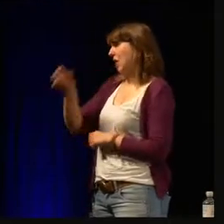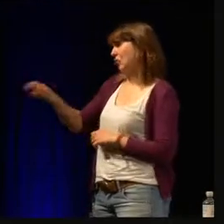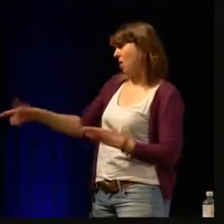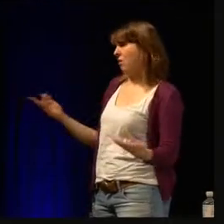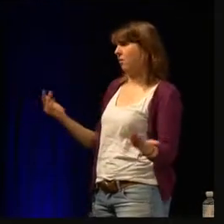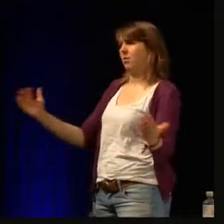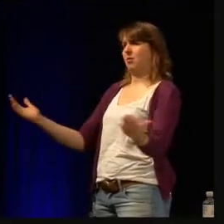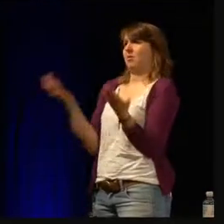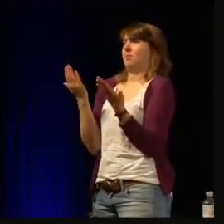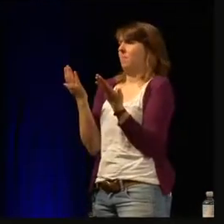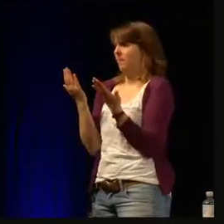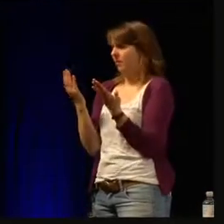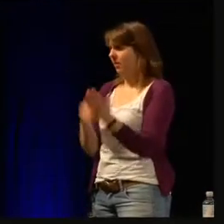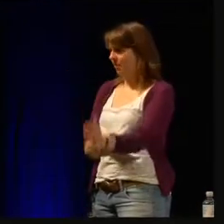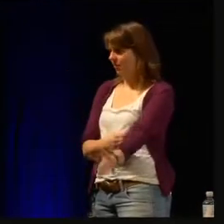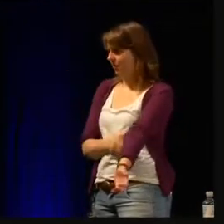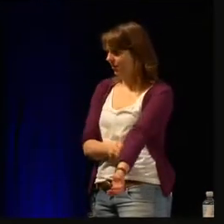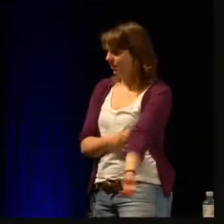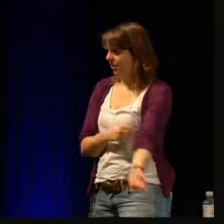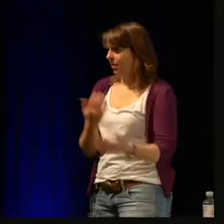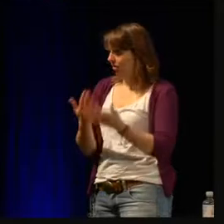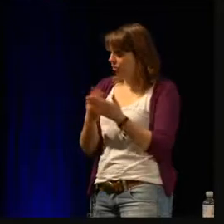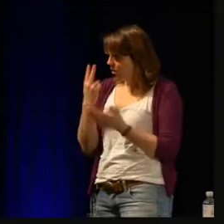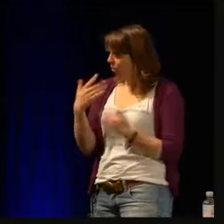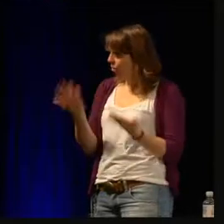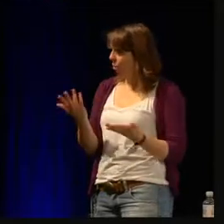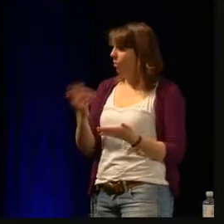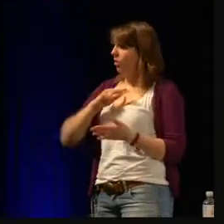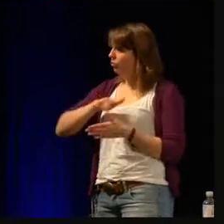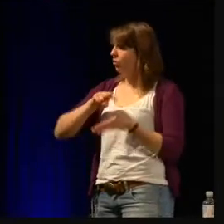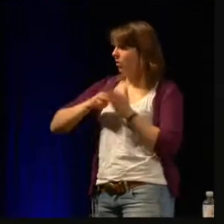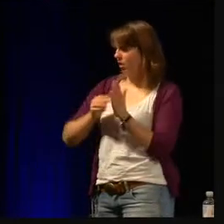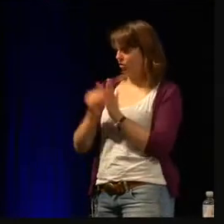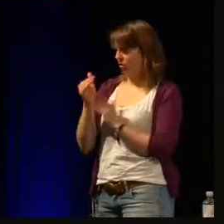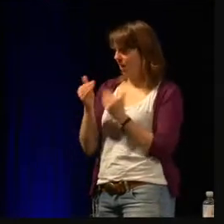Technology shows societal problems.